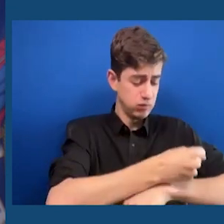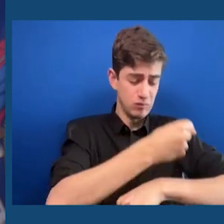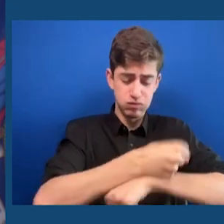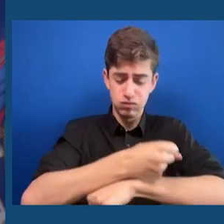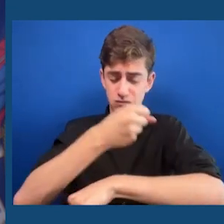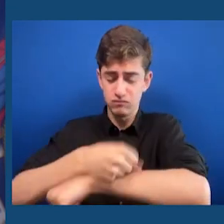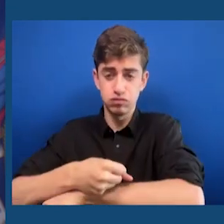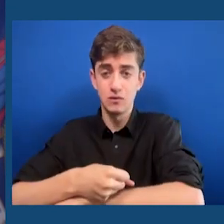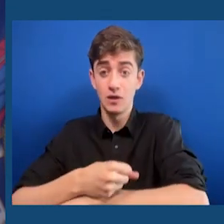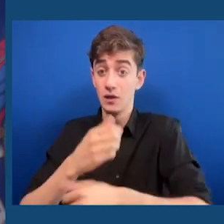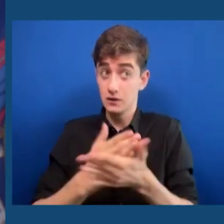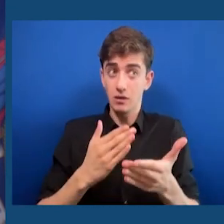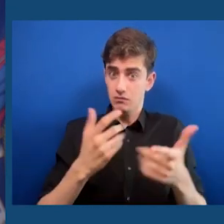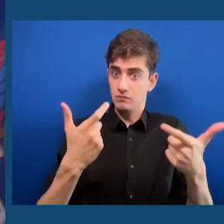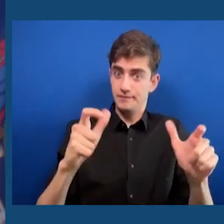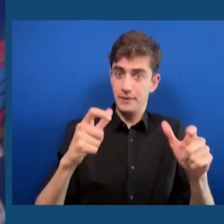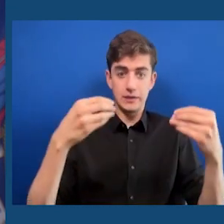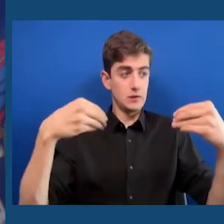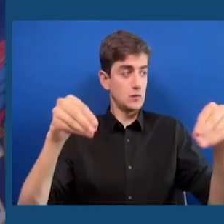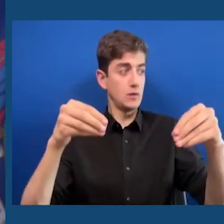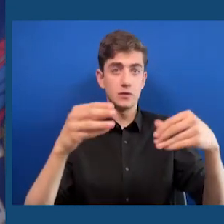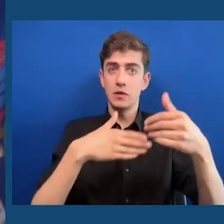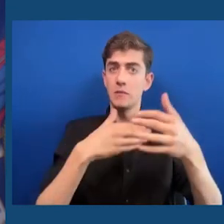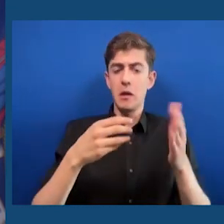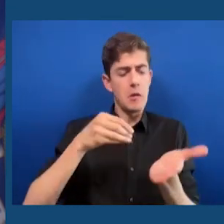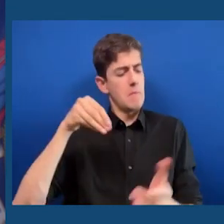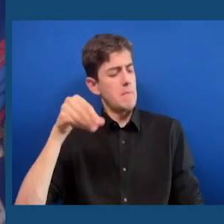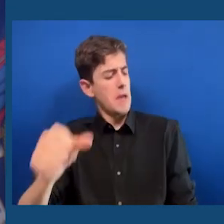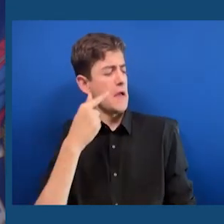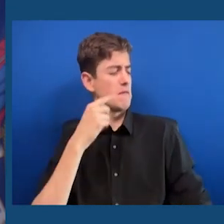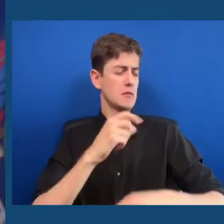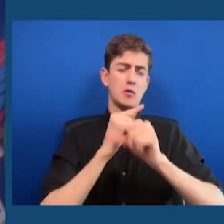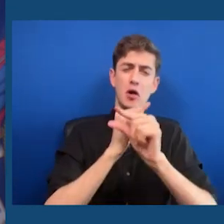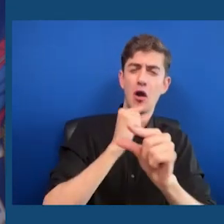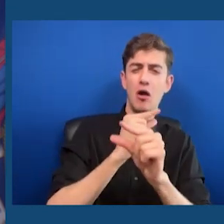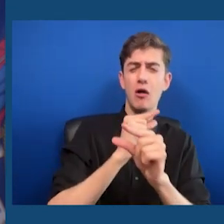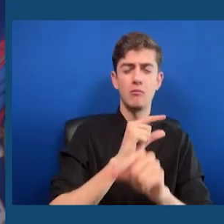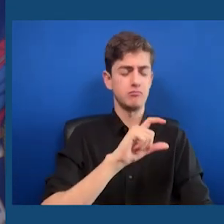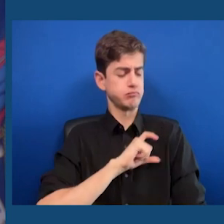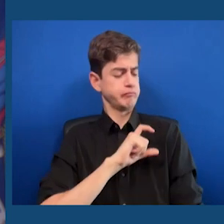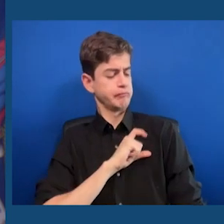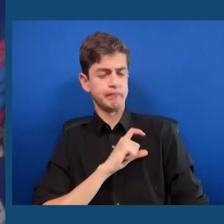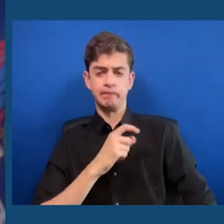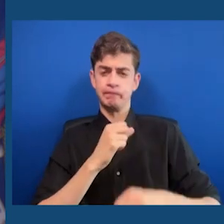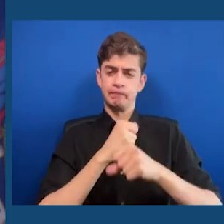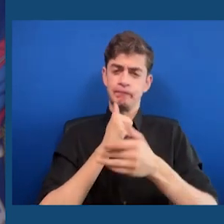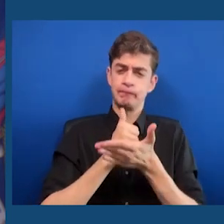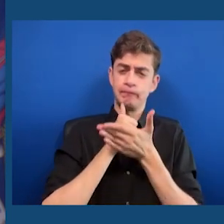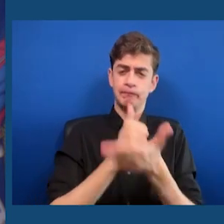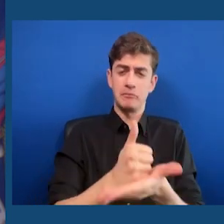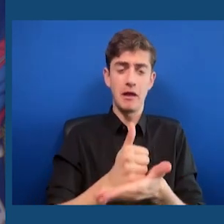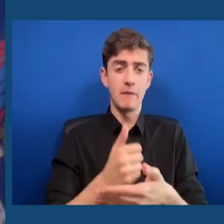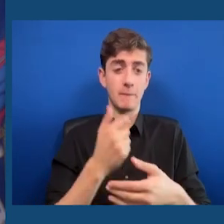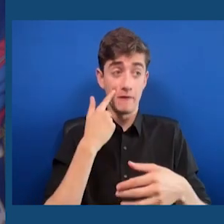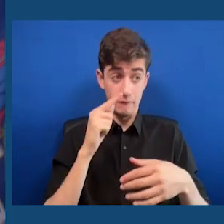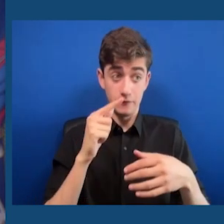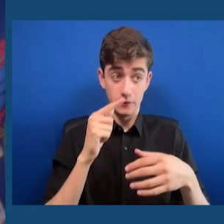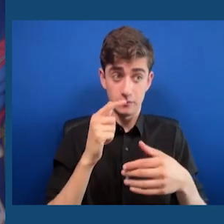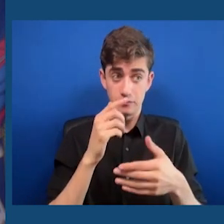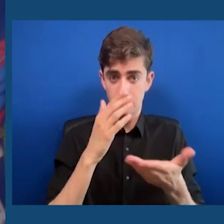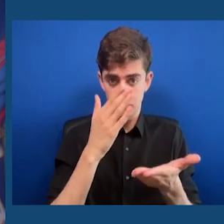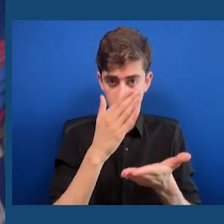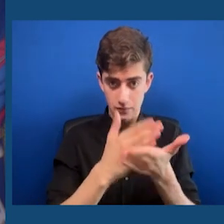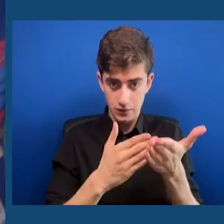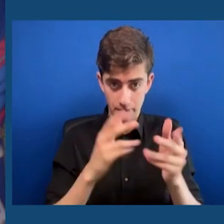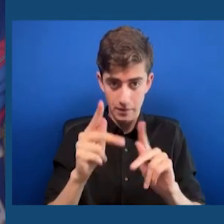of security. The larger stores that serve communities that don't have access. They can't run out to the suburban mall. This